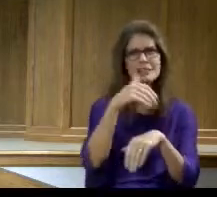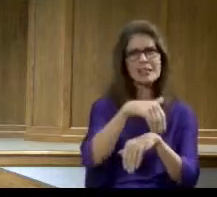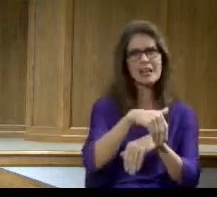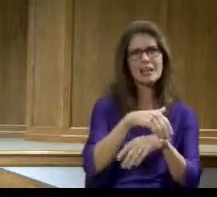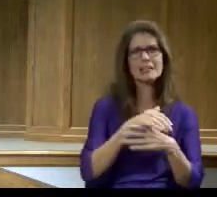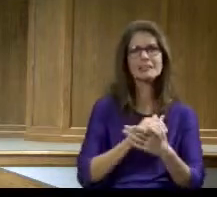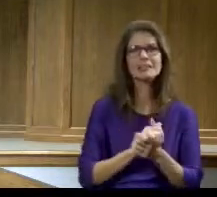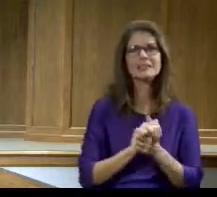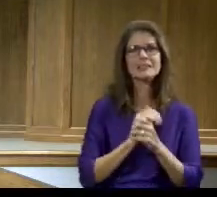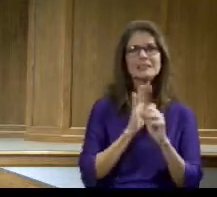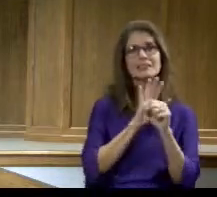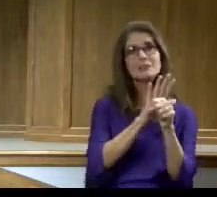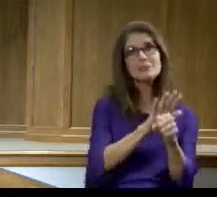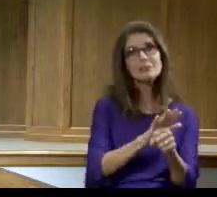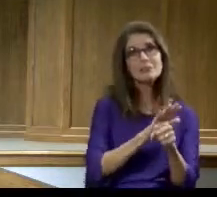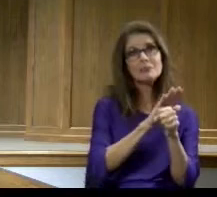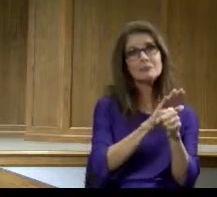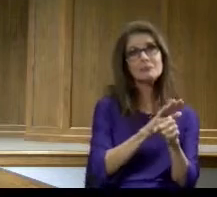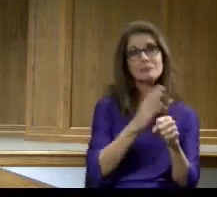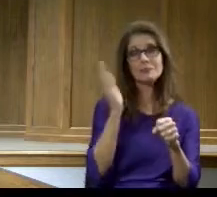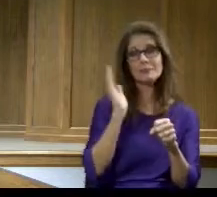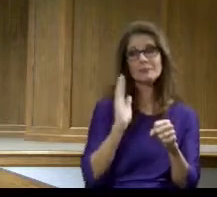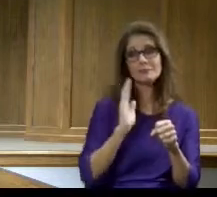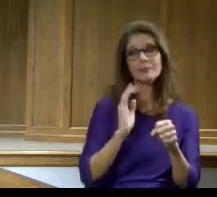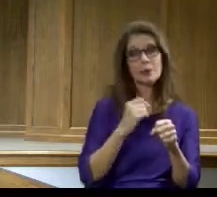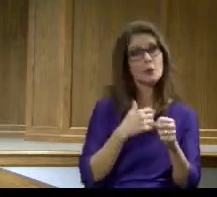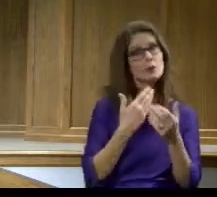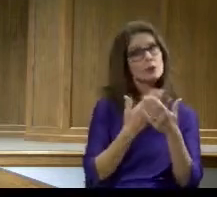Tension in what used to be a great friendship.